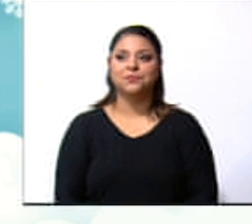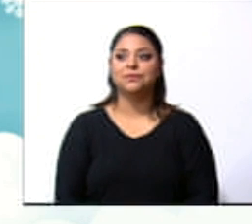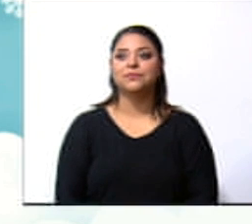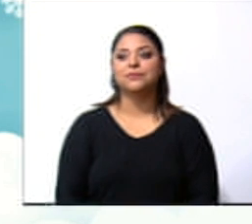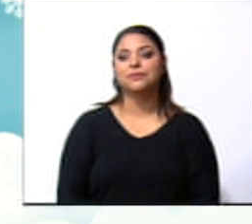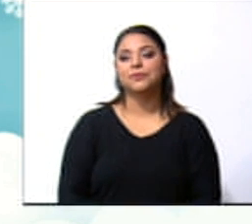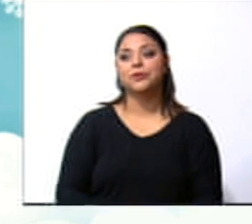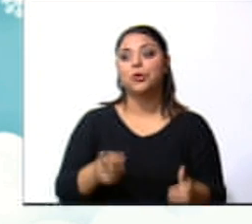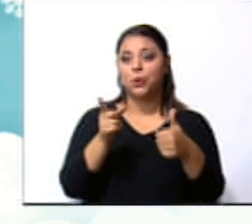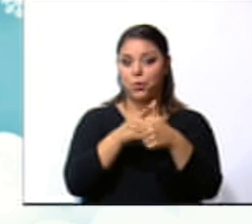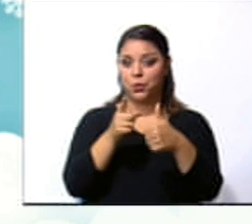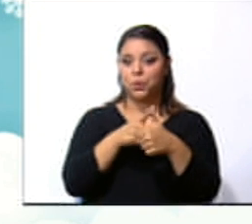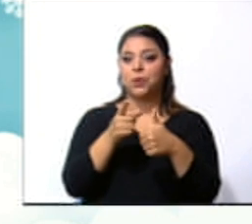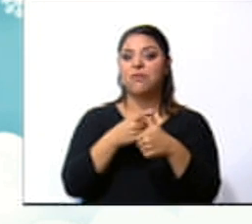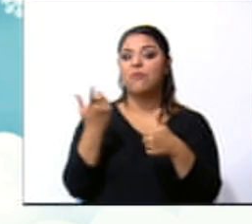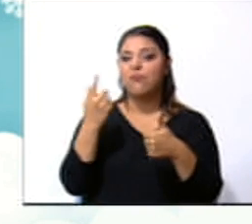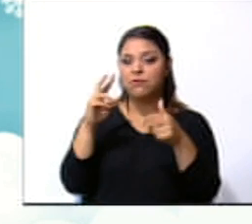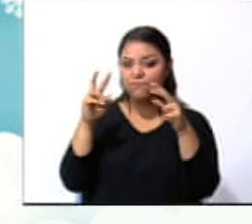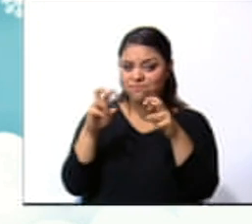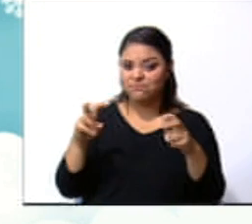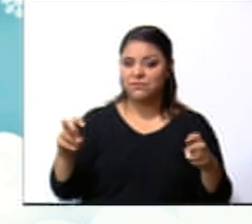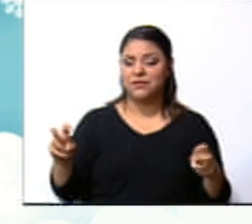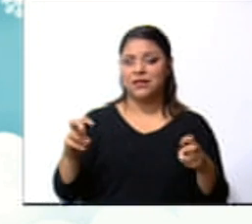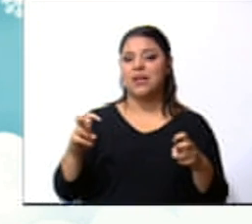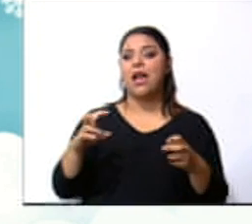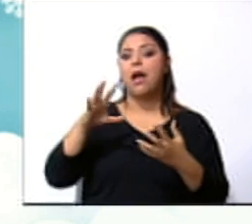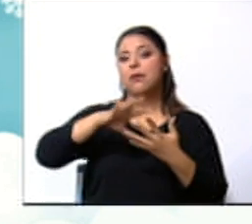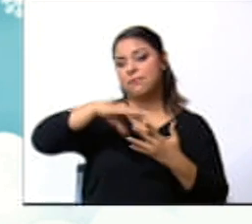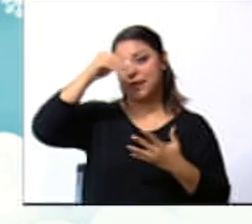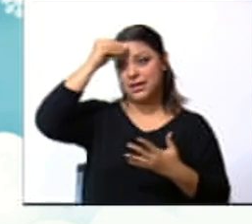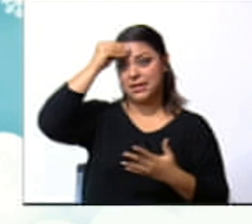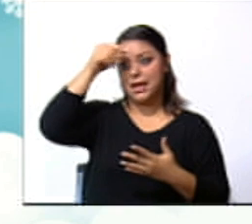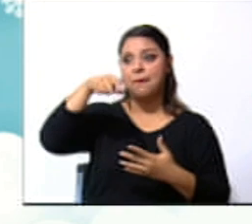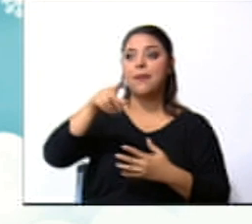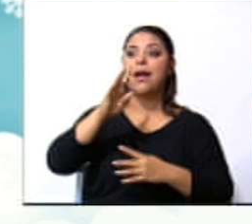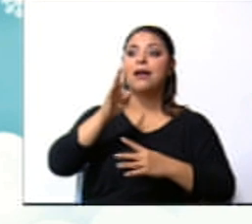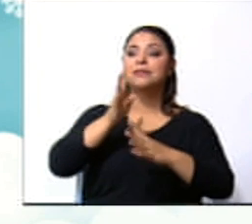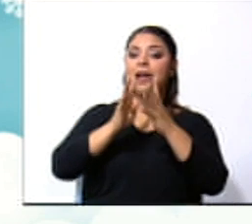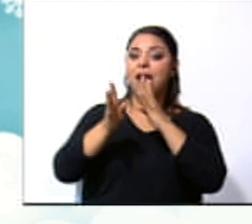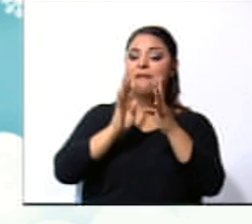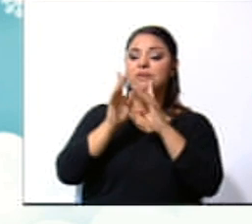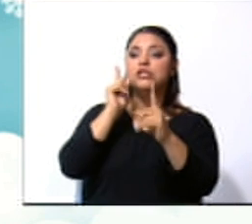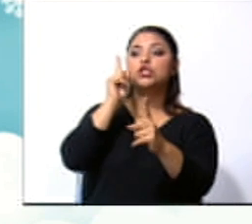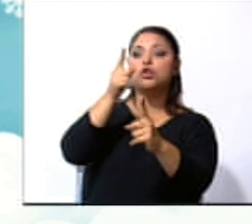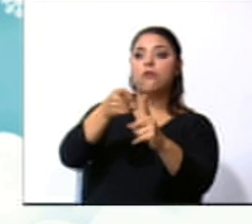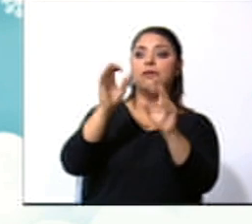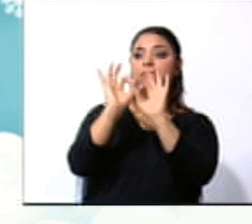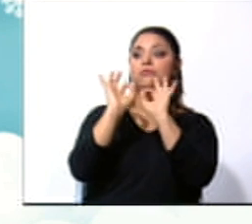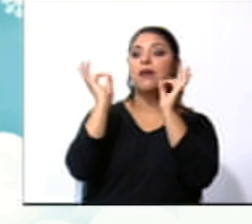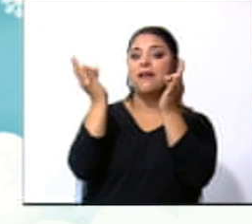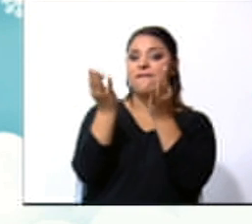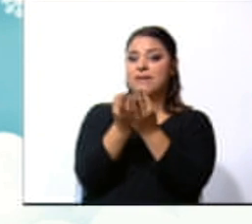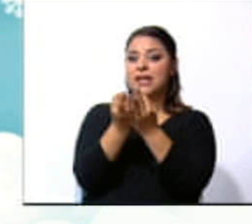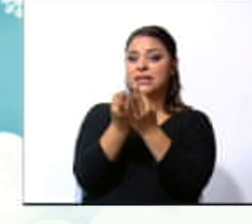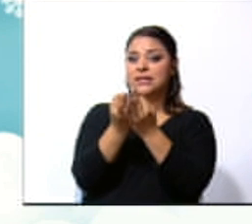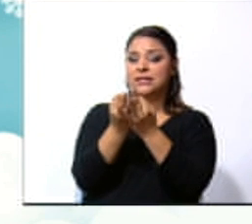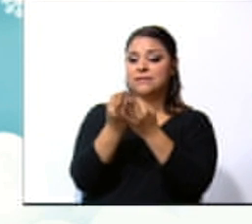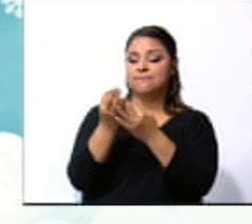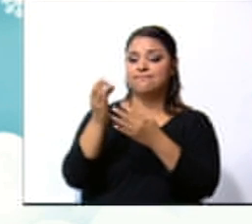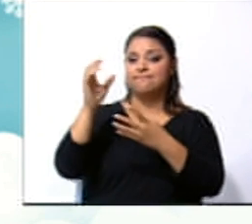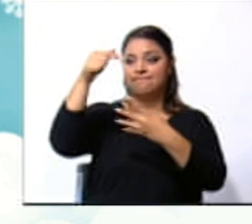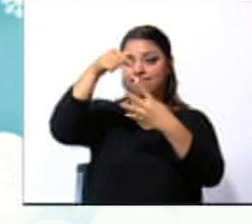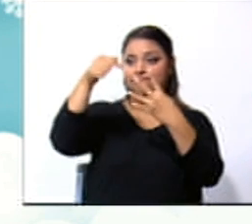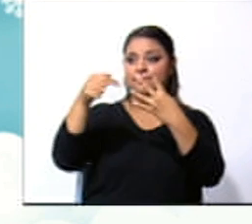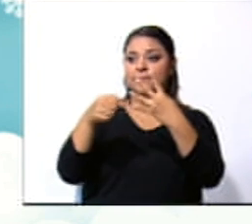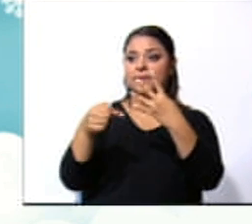And today we are going to review what we have learned. We are going to talk about a familiar topic in a